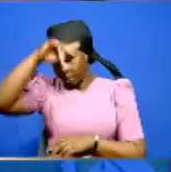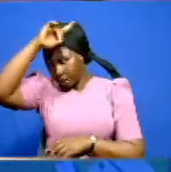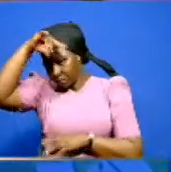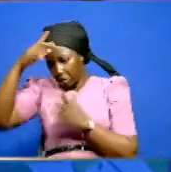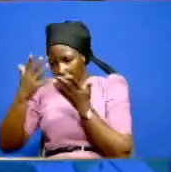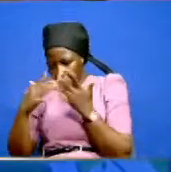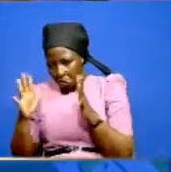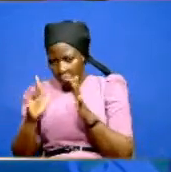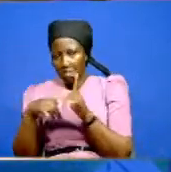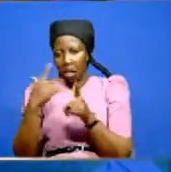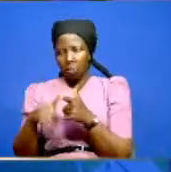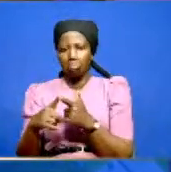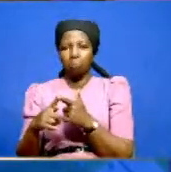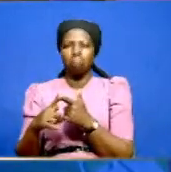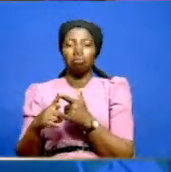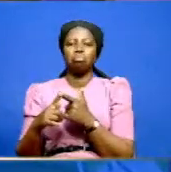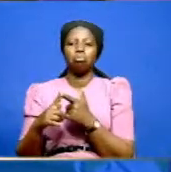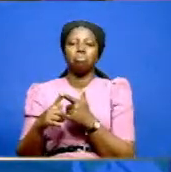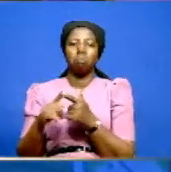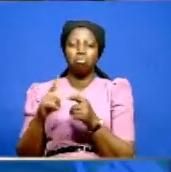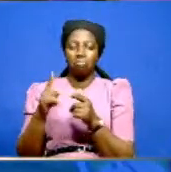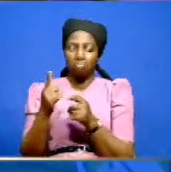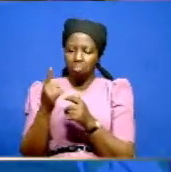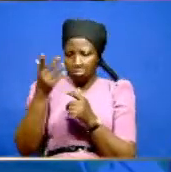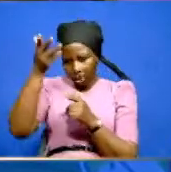We got into a taxi.